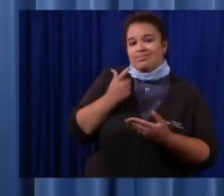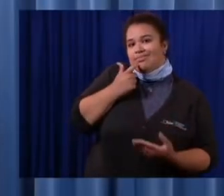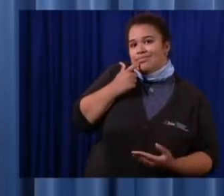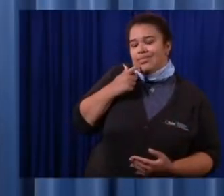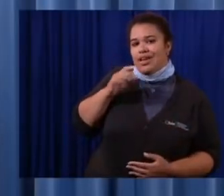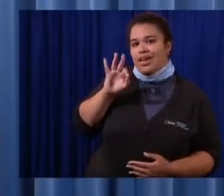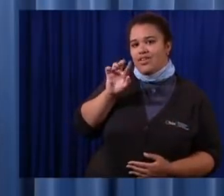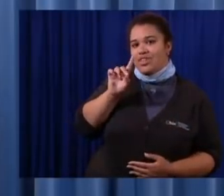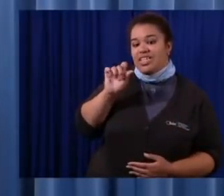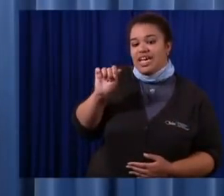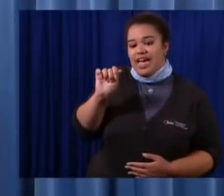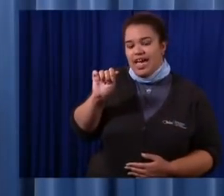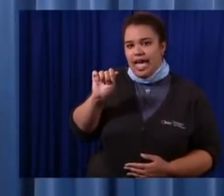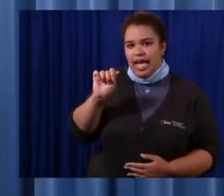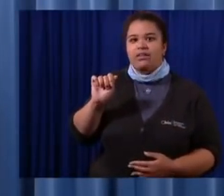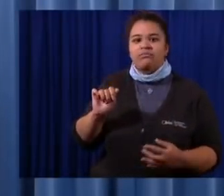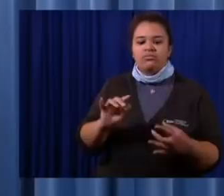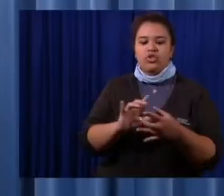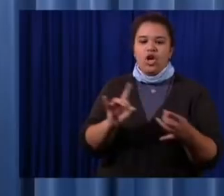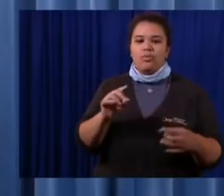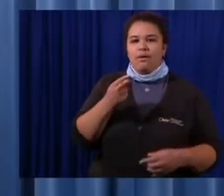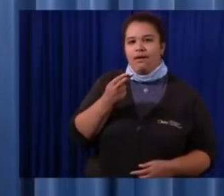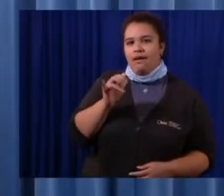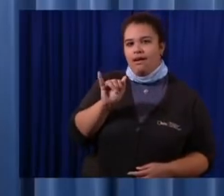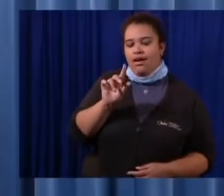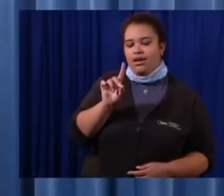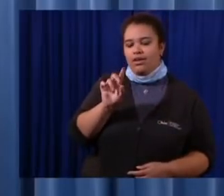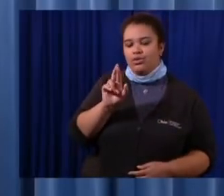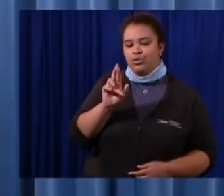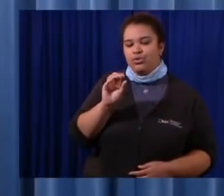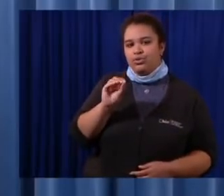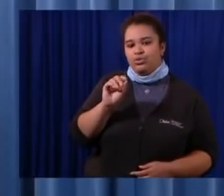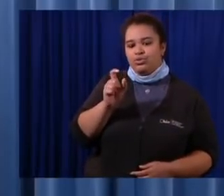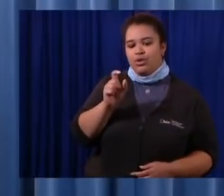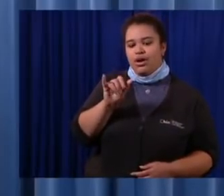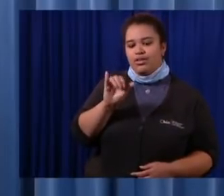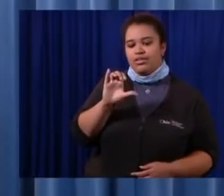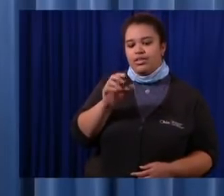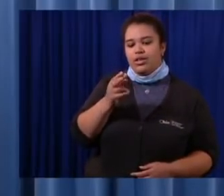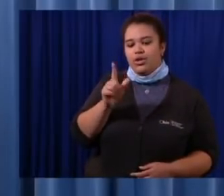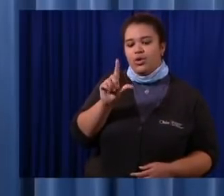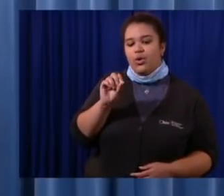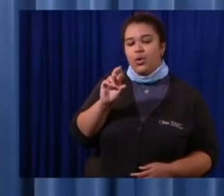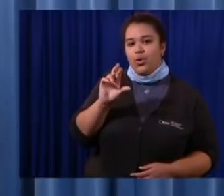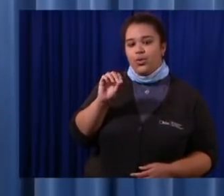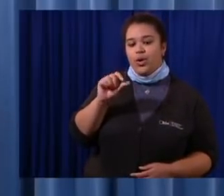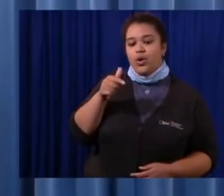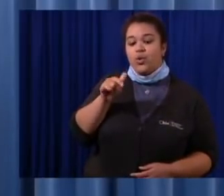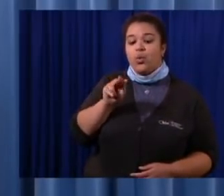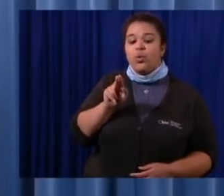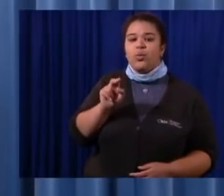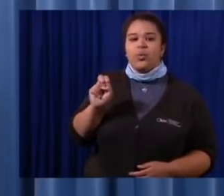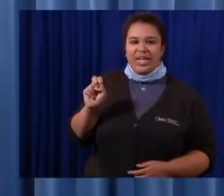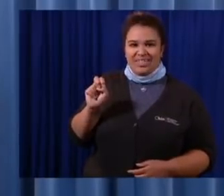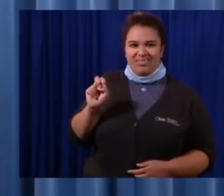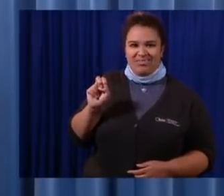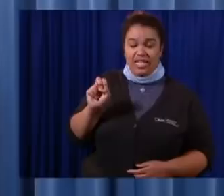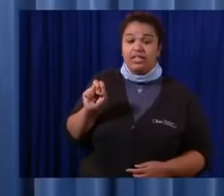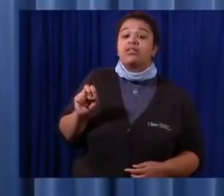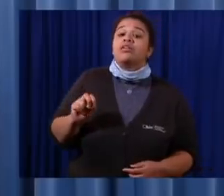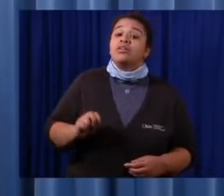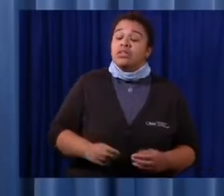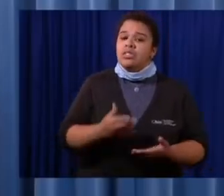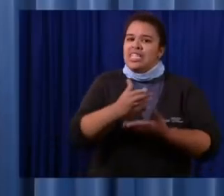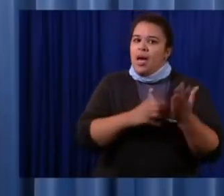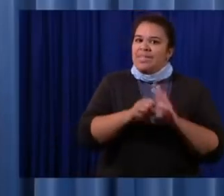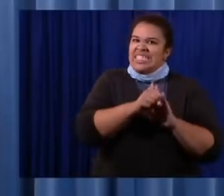for hydroxychloroquine. In the early days, Ohio, like many other states, started a stockpile of it in case it was a drug